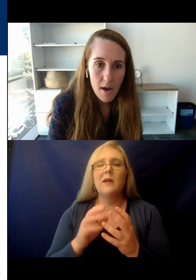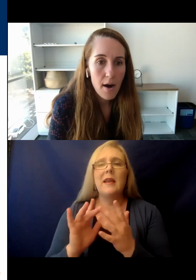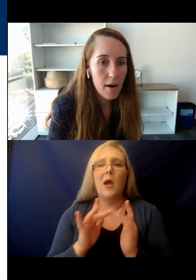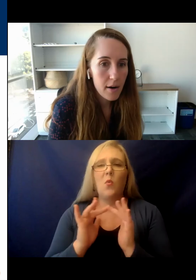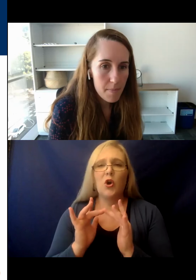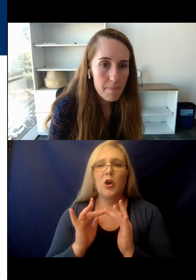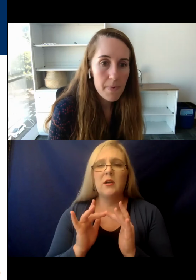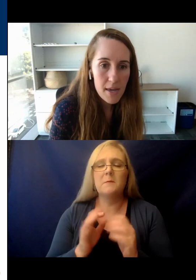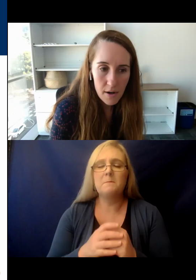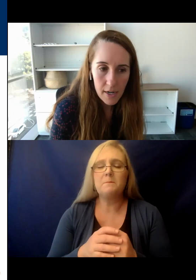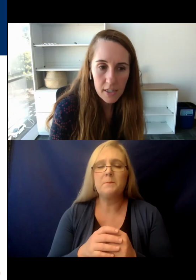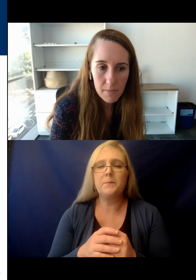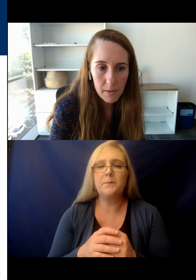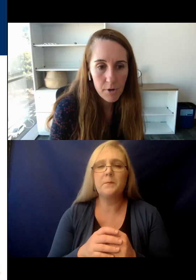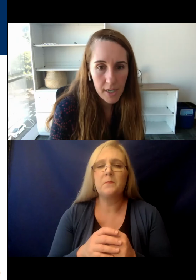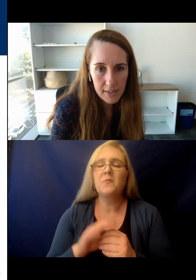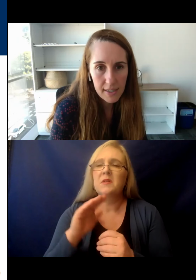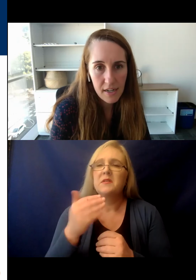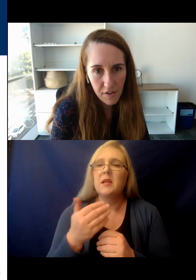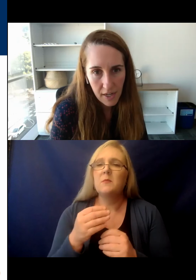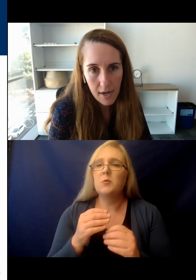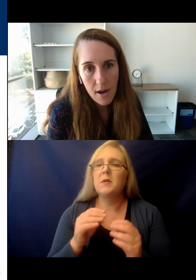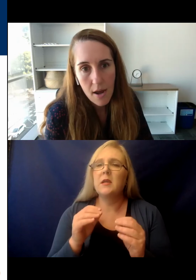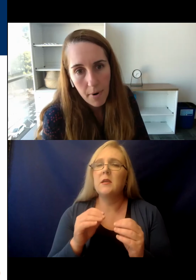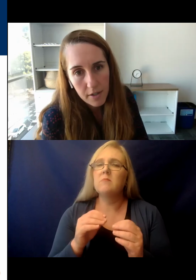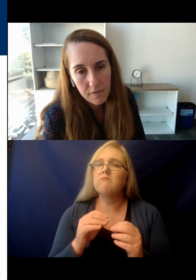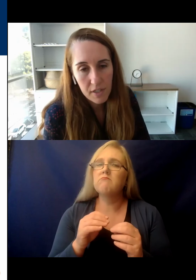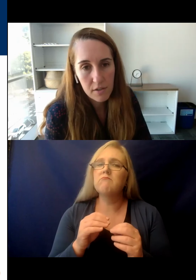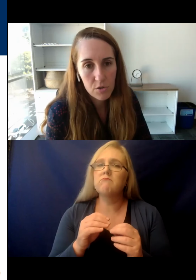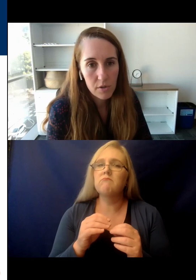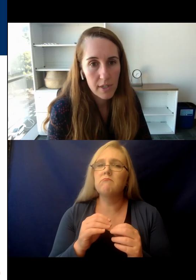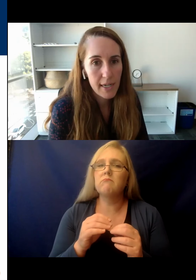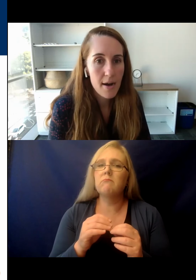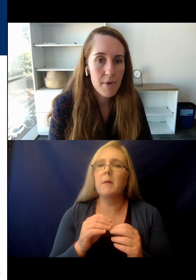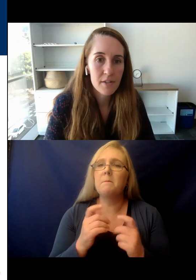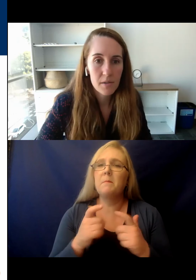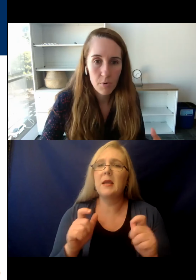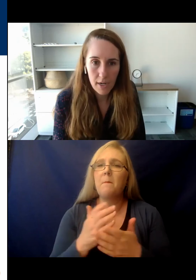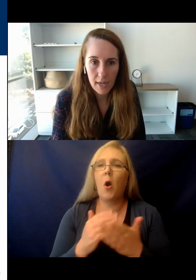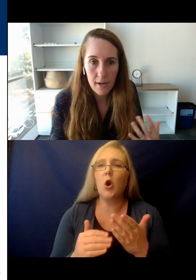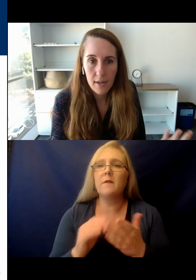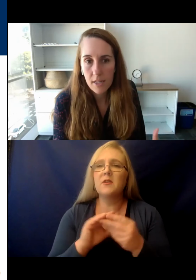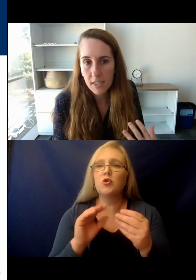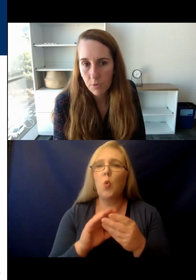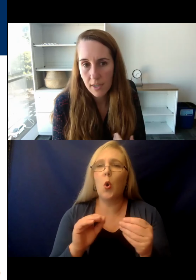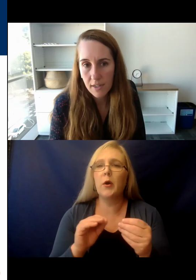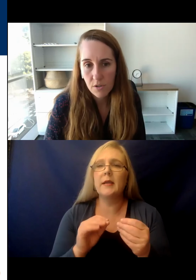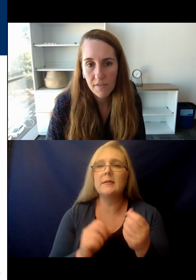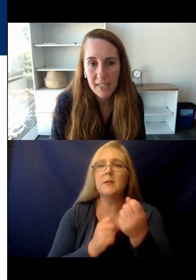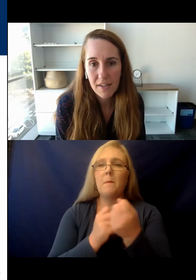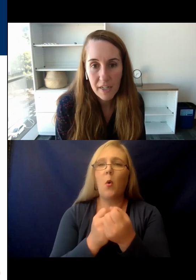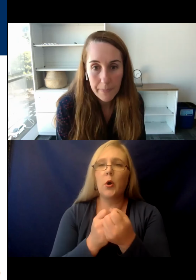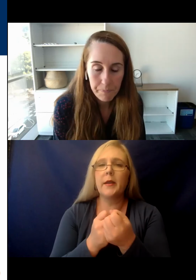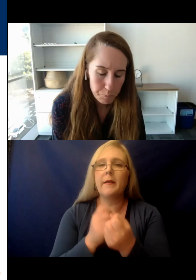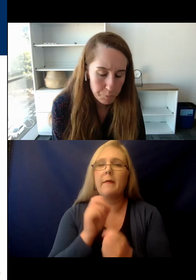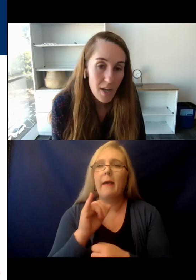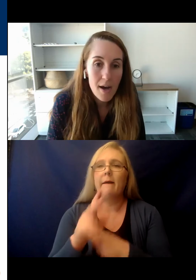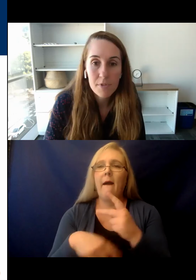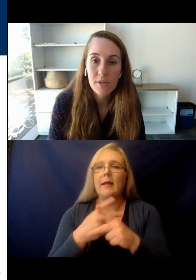networks are appearing to be pretty significant parts of this story in supporting this sort of